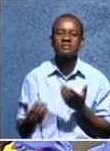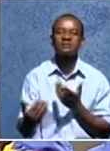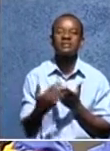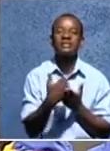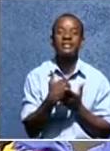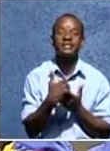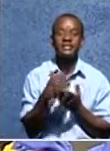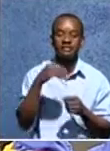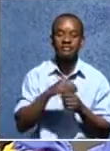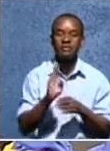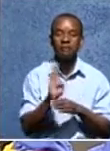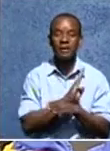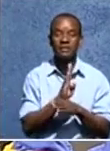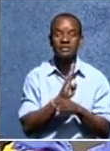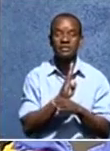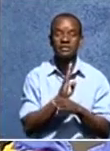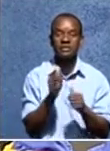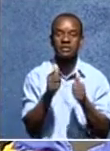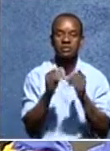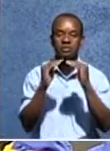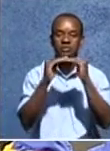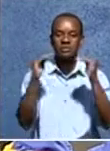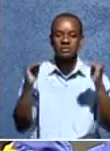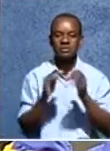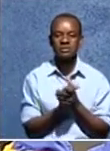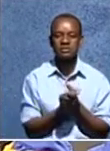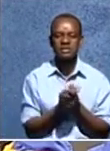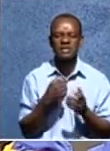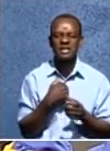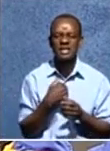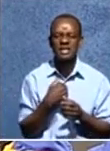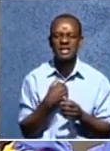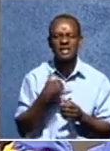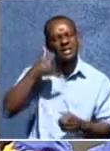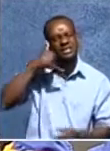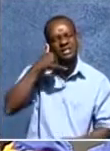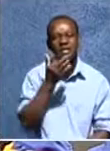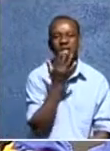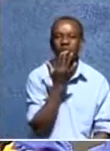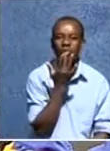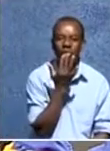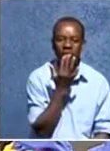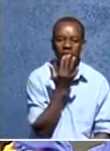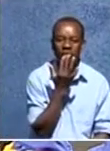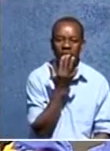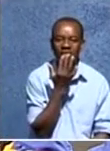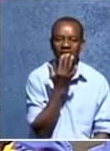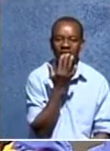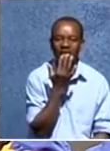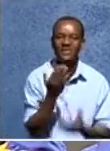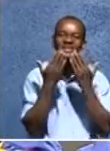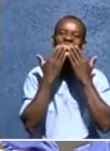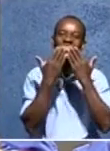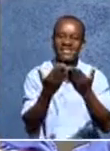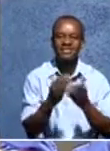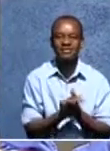to the standard. So whom should I contact to give me the right advice? Thank you. We'll pass on that question to Mr. Nawabi.